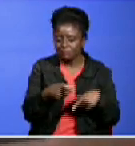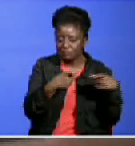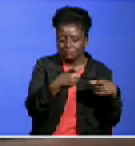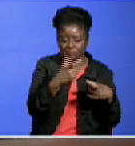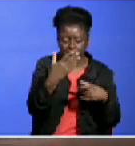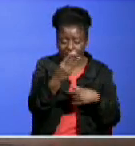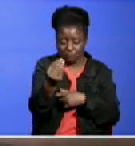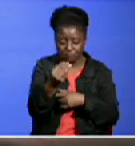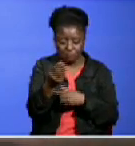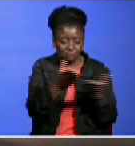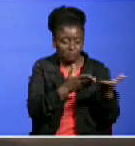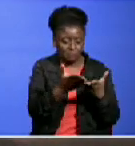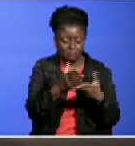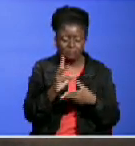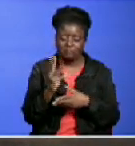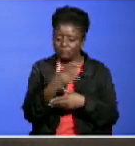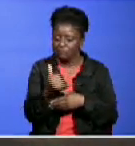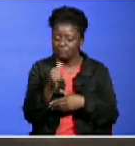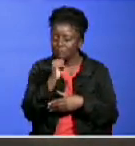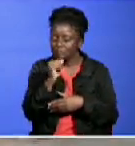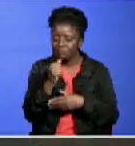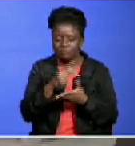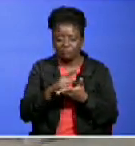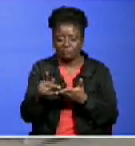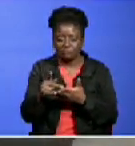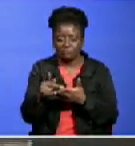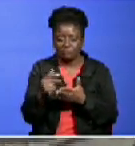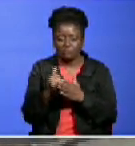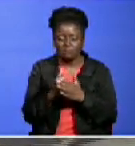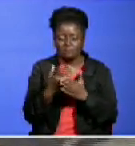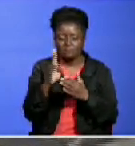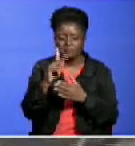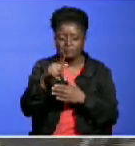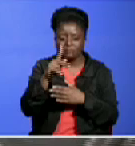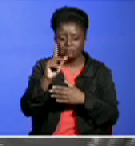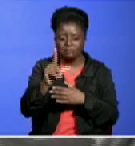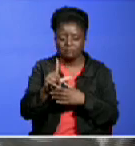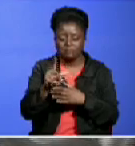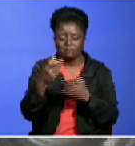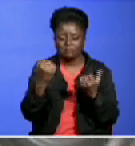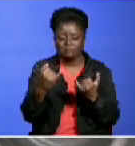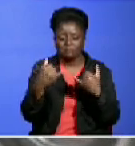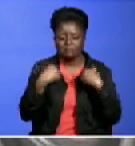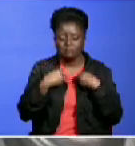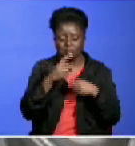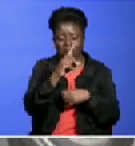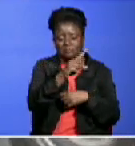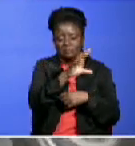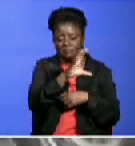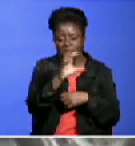B.P.L currently has 115 megawatts of rental generation, with peak generation demands in the range of